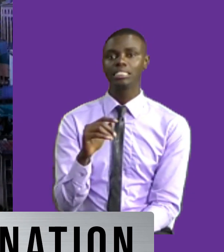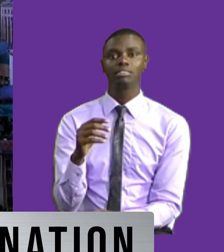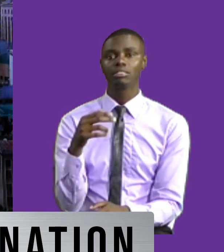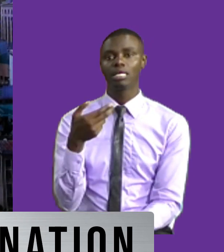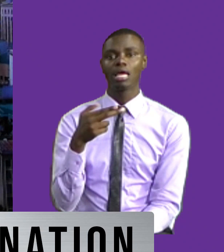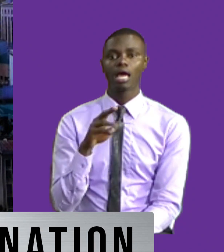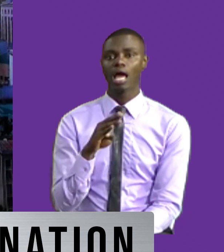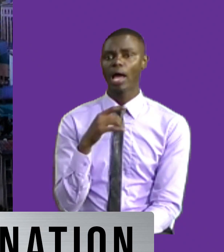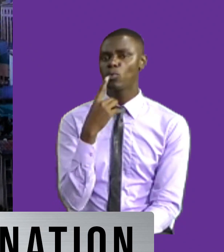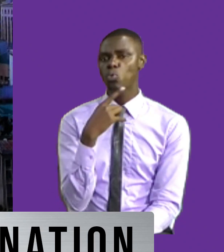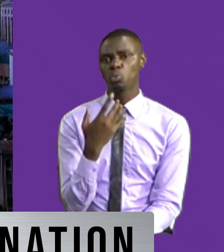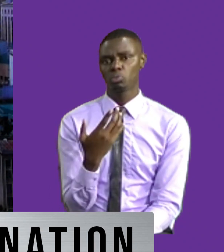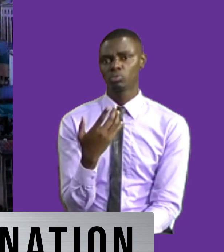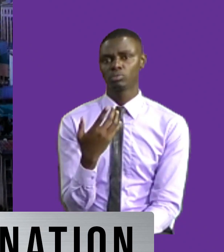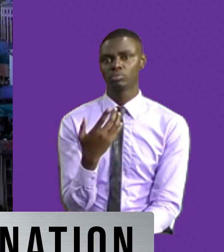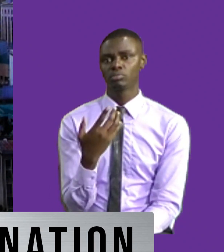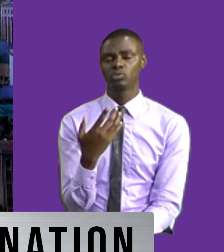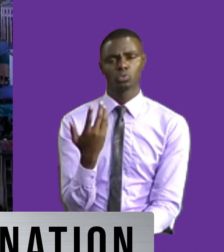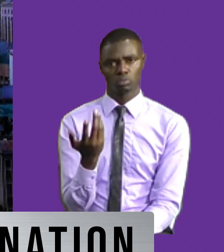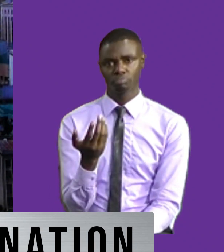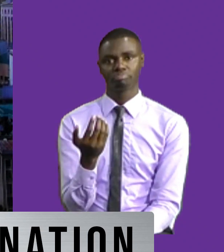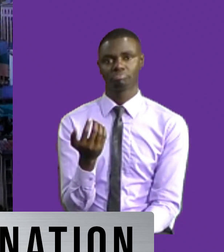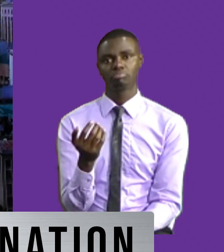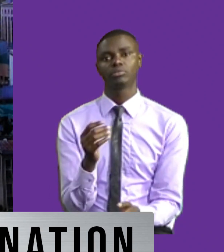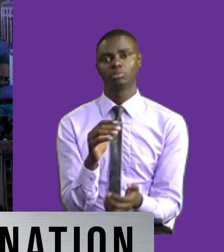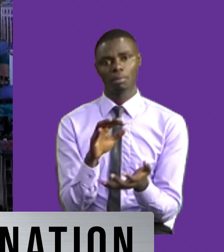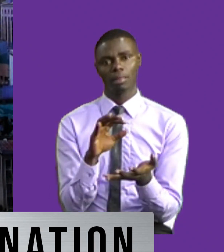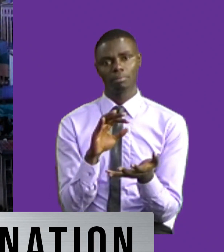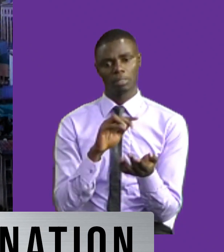ICT hub? Let me put it to you this way.